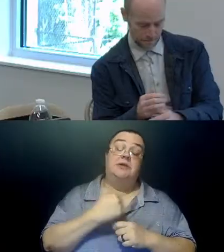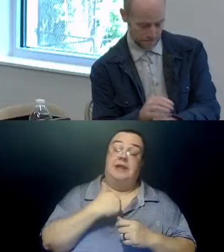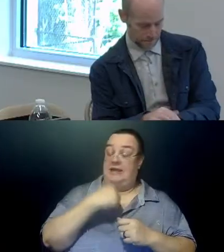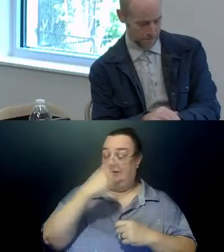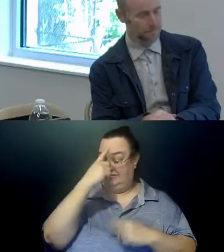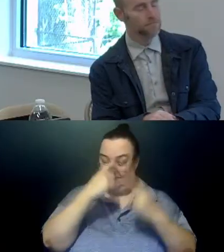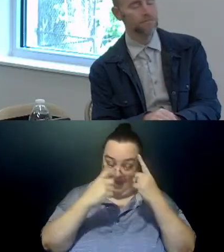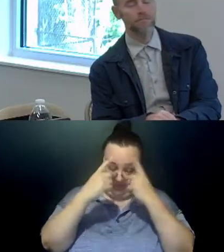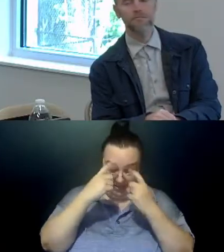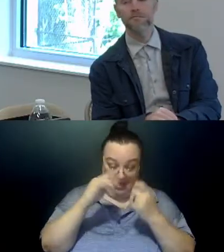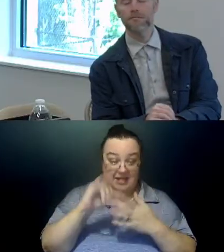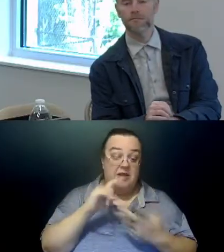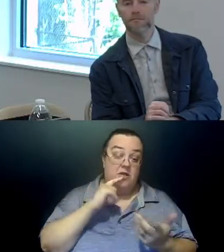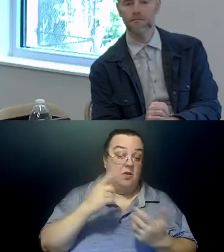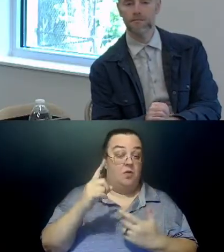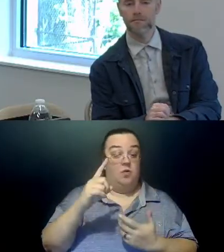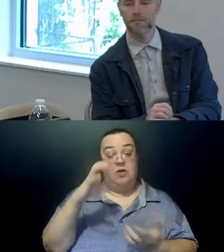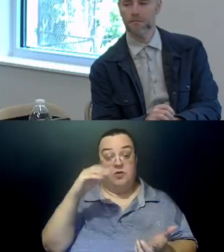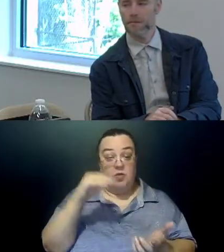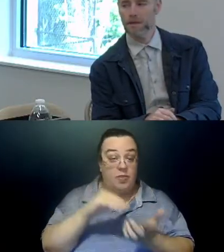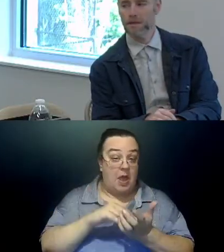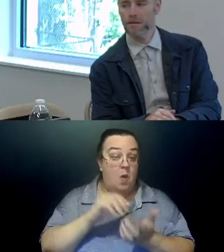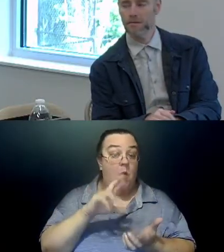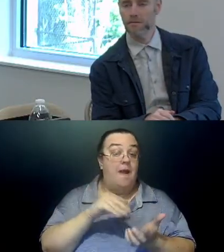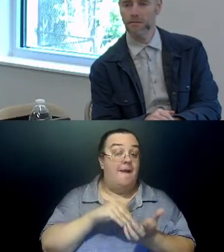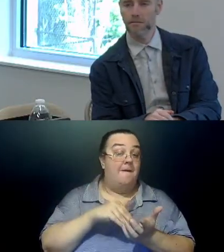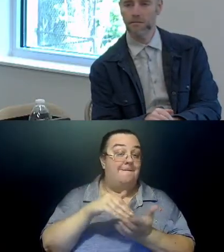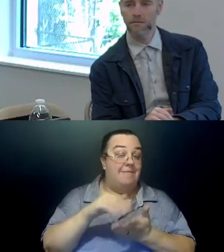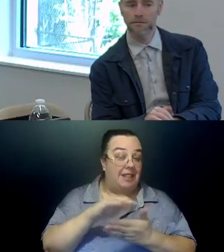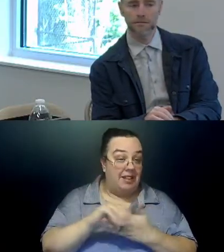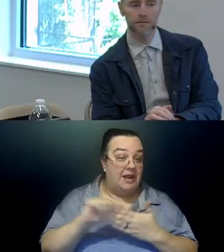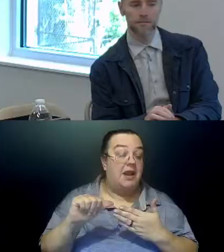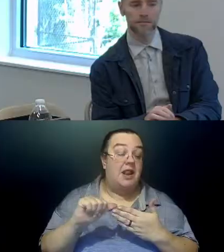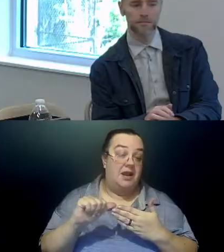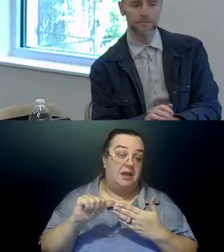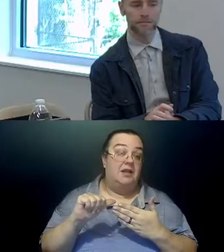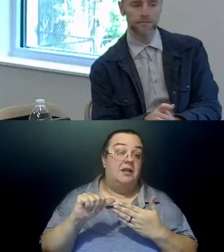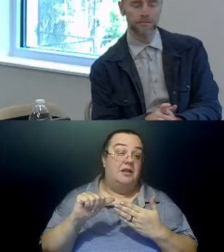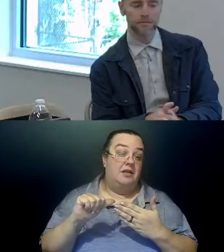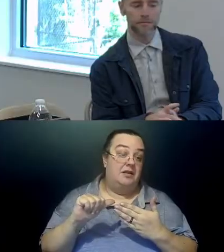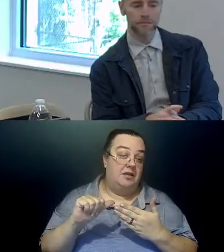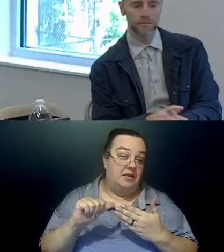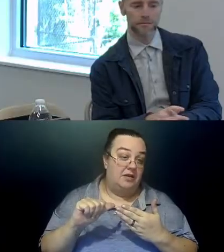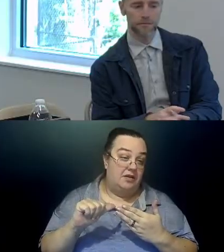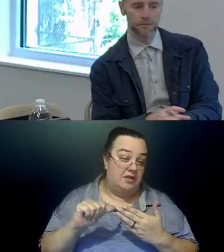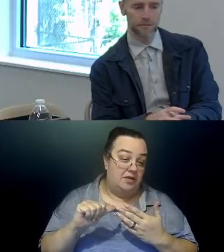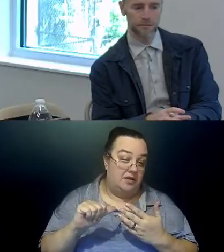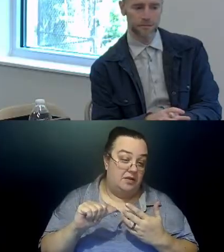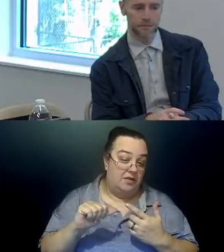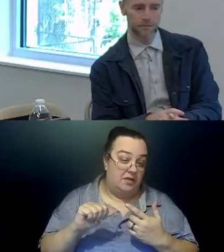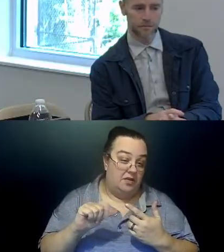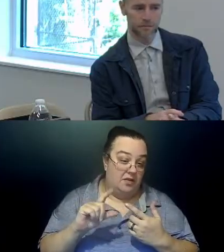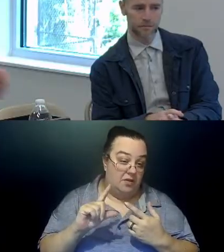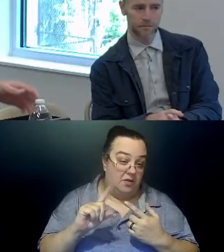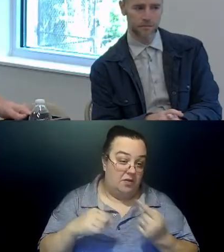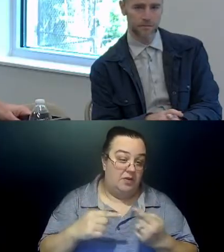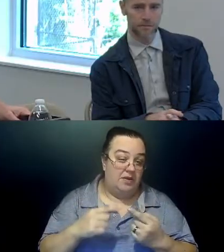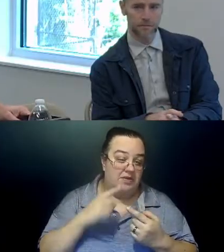that $100,000 or $1 million went someplace but out of the town's preview of